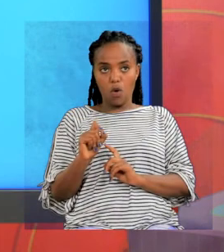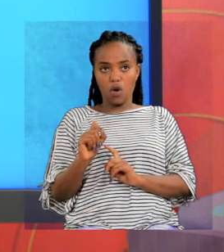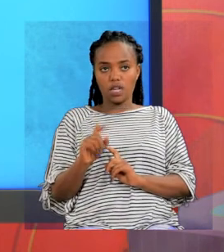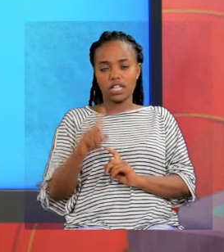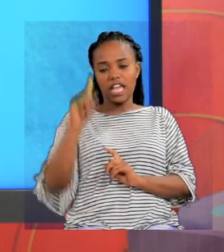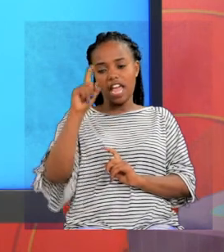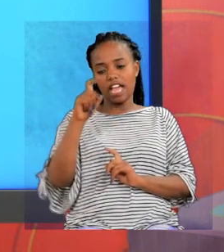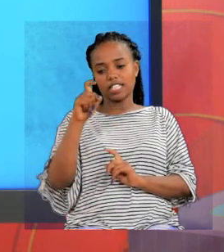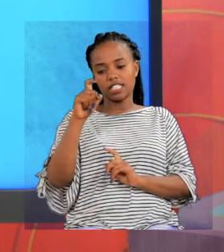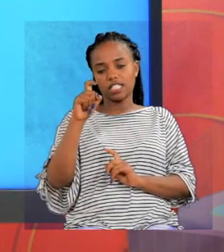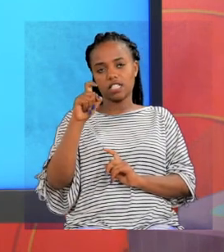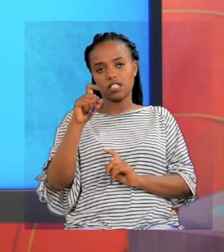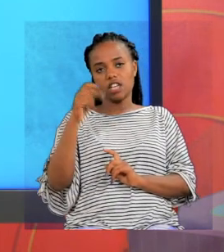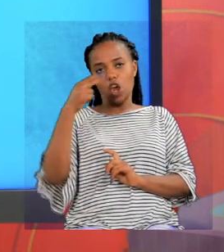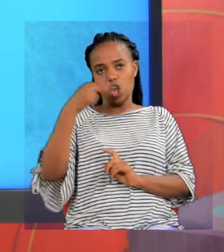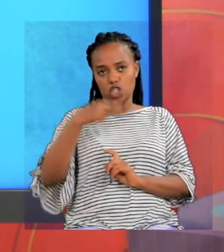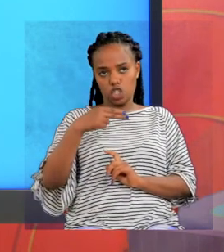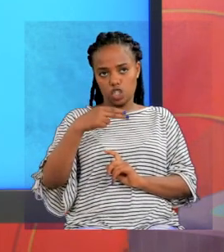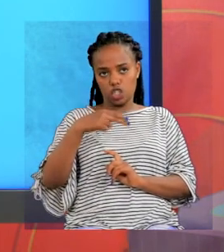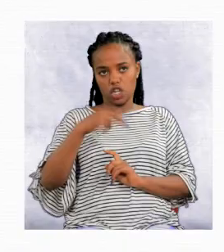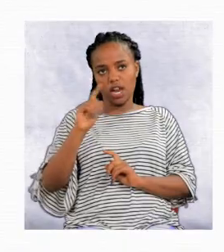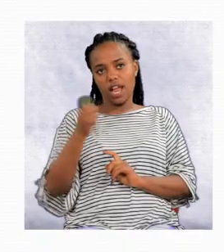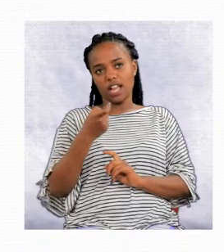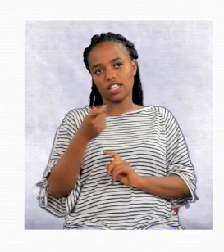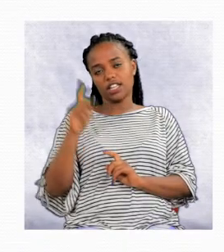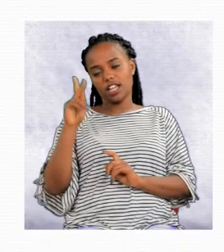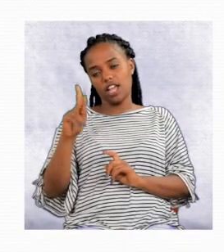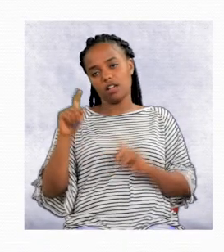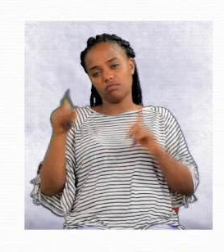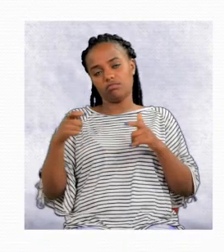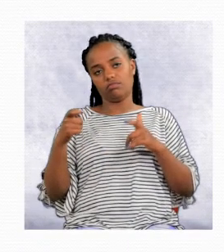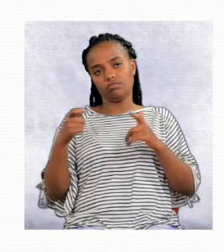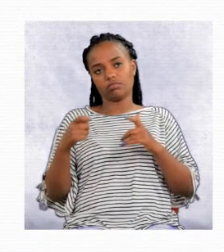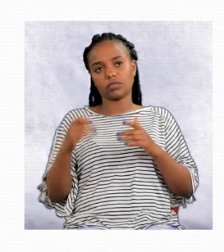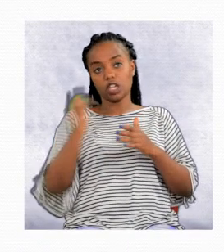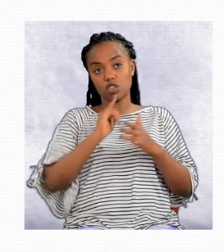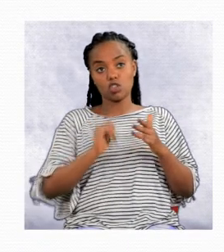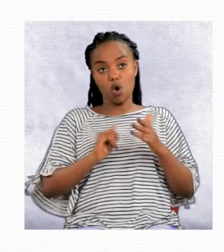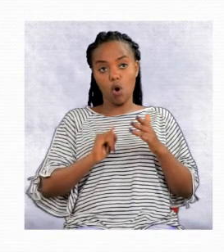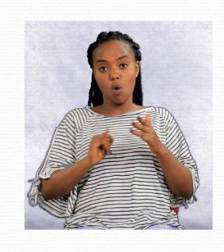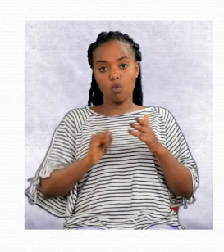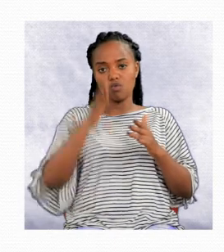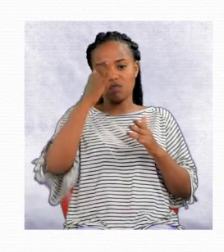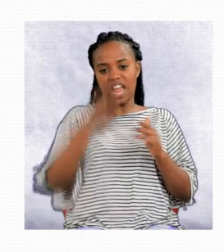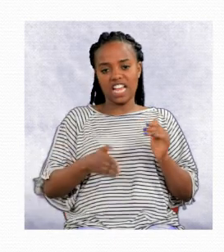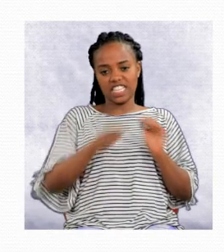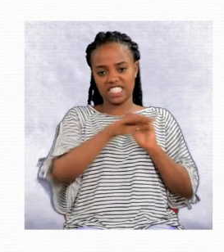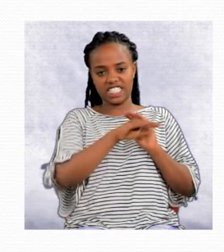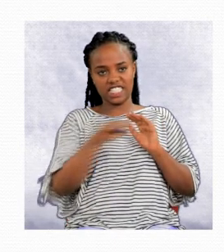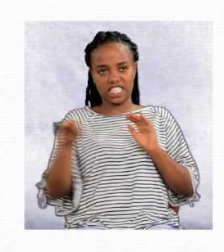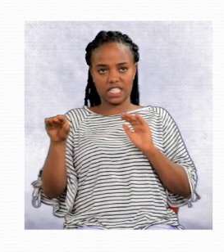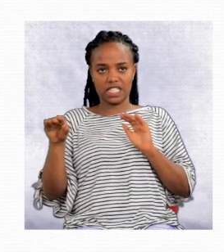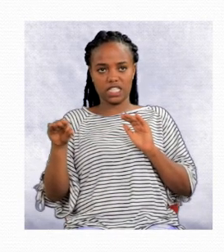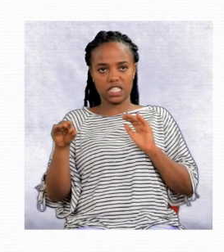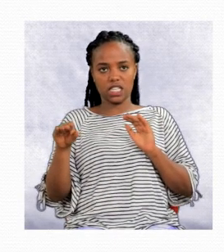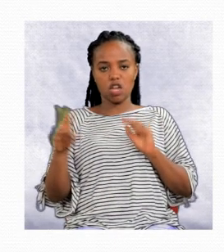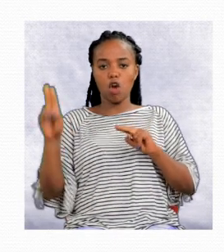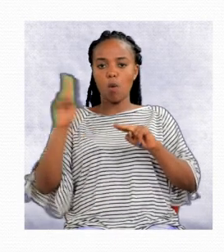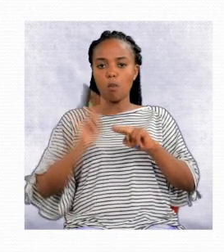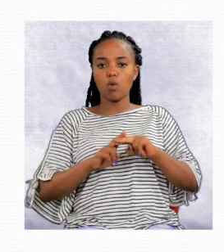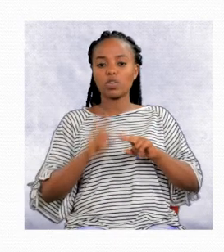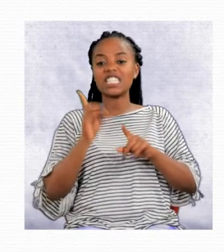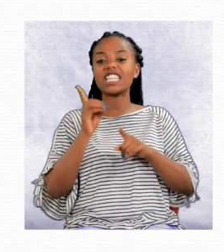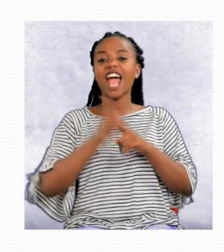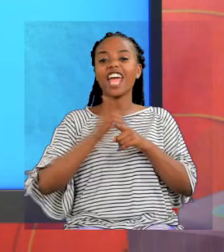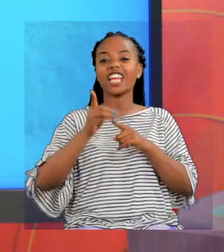x coordinates h, y coordinates k, h comma k, and draw the axis, and roughly put the directrix